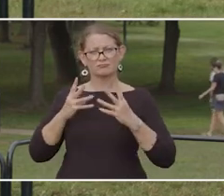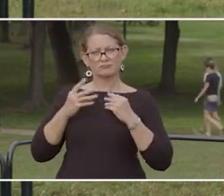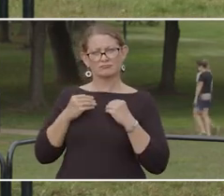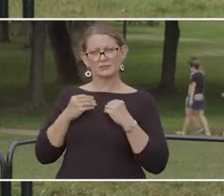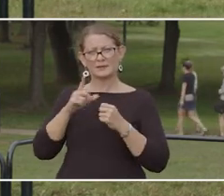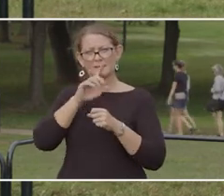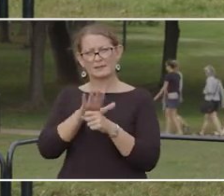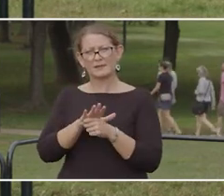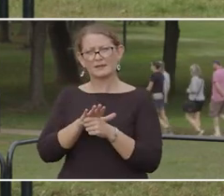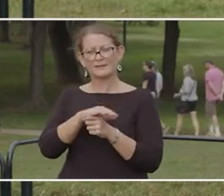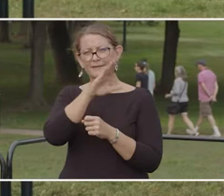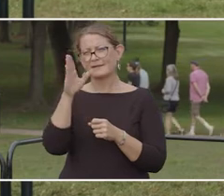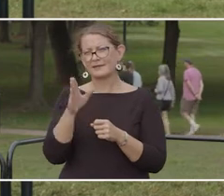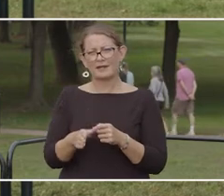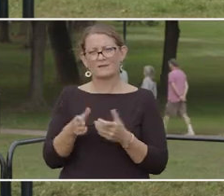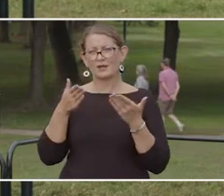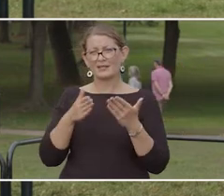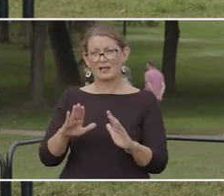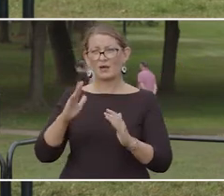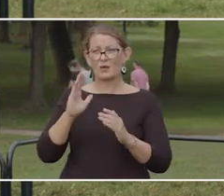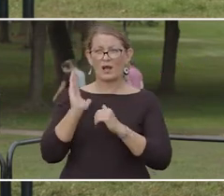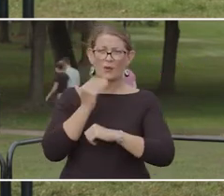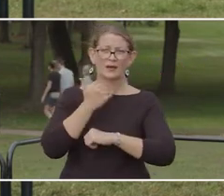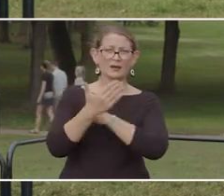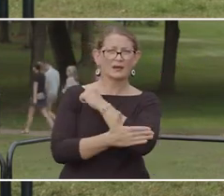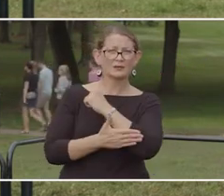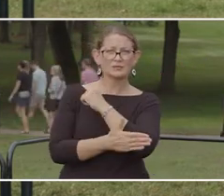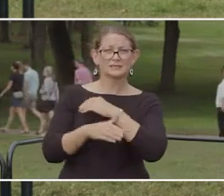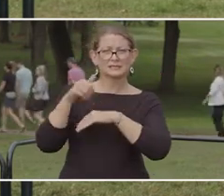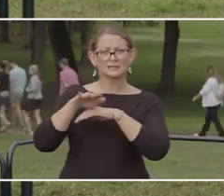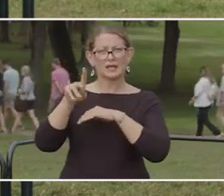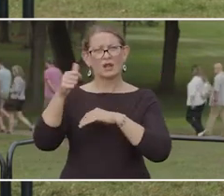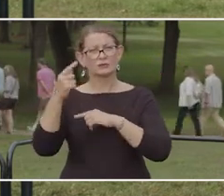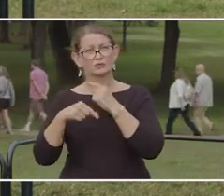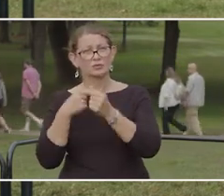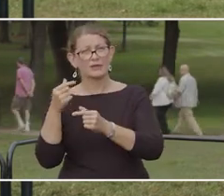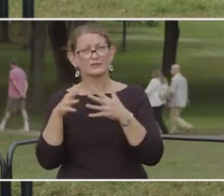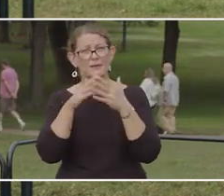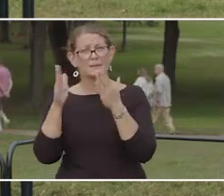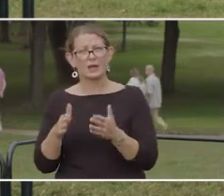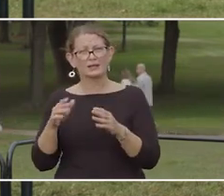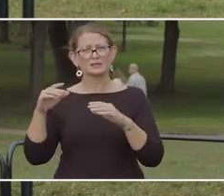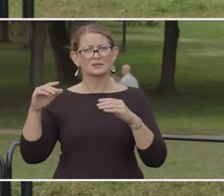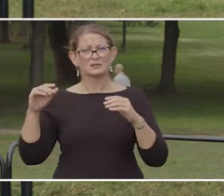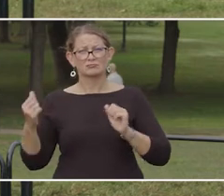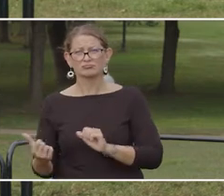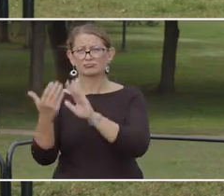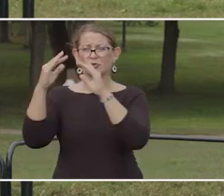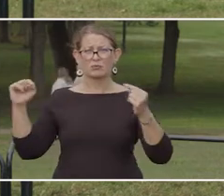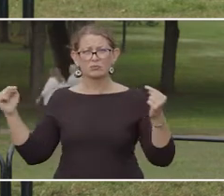the commitment to never allow our country to send another generation of Americans into harm's way